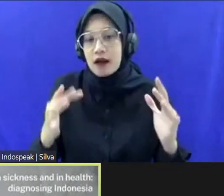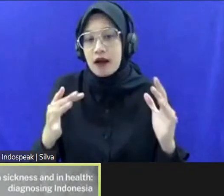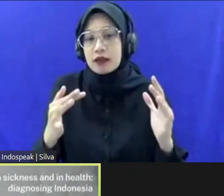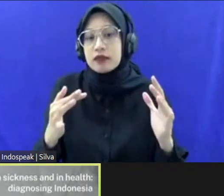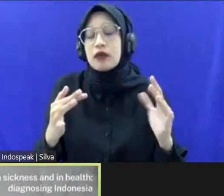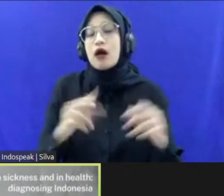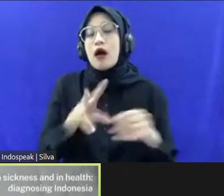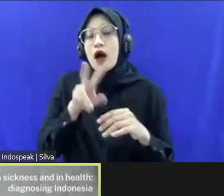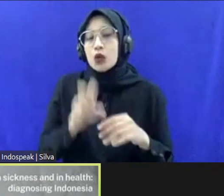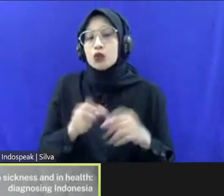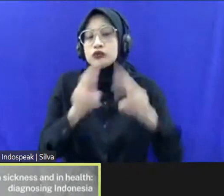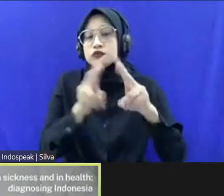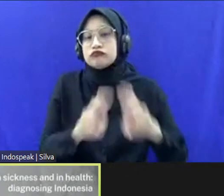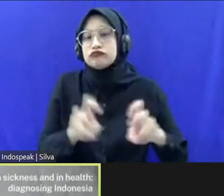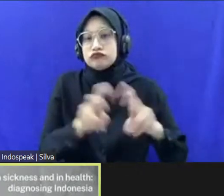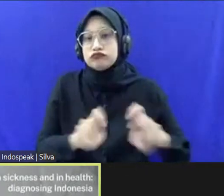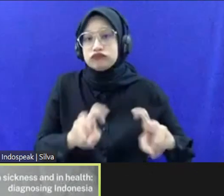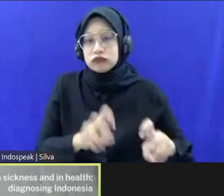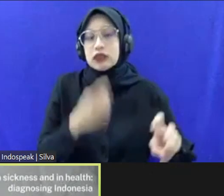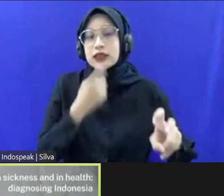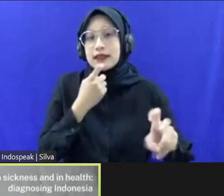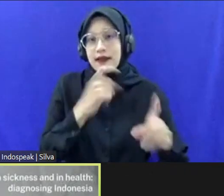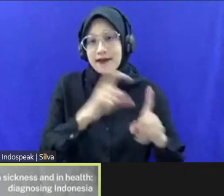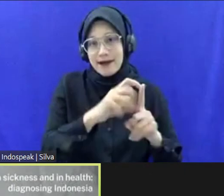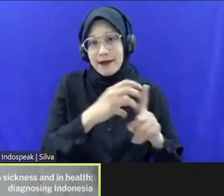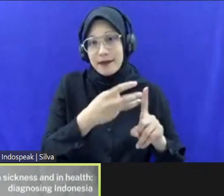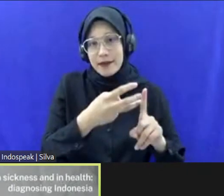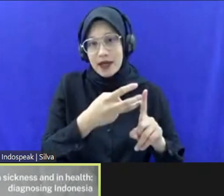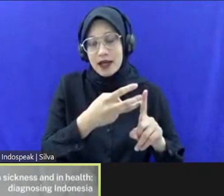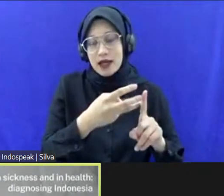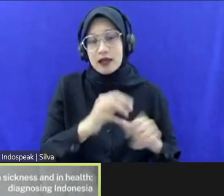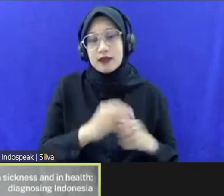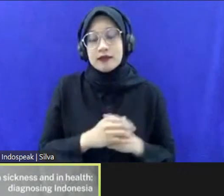case, for example. And that's